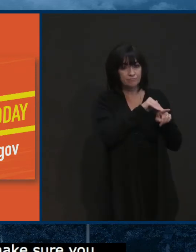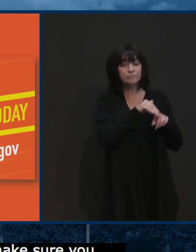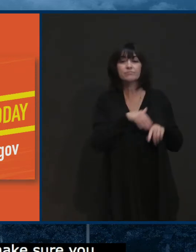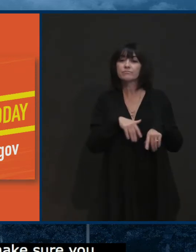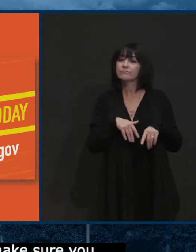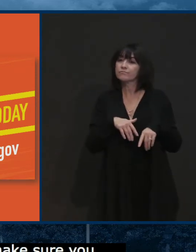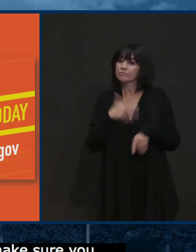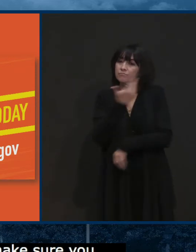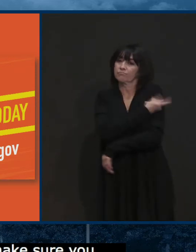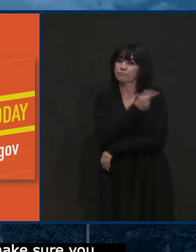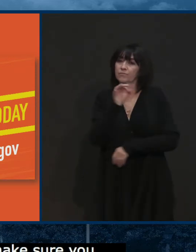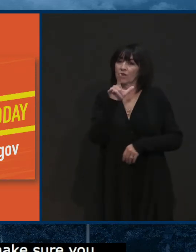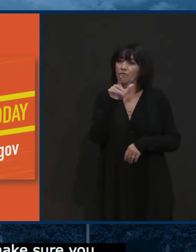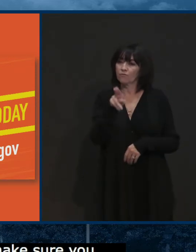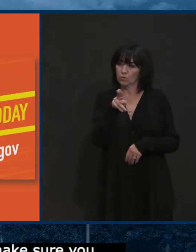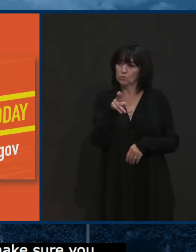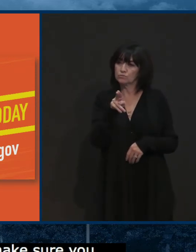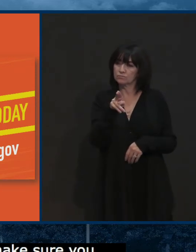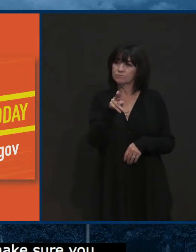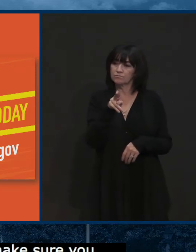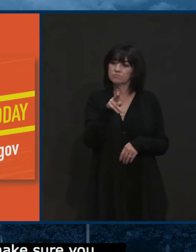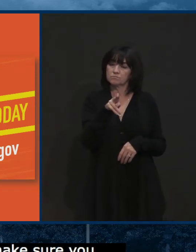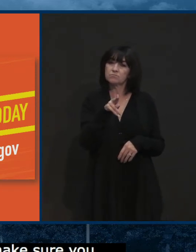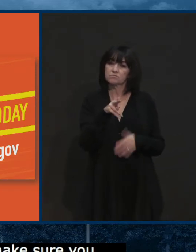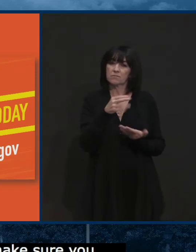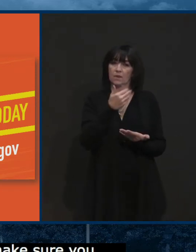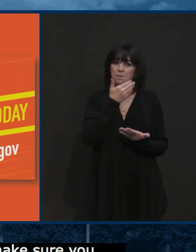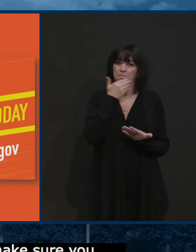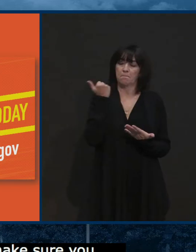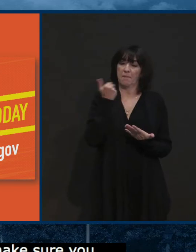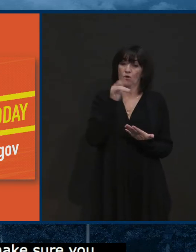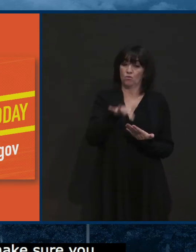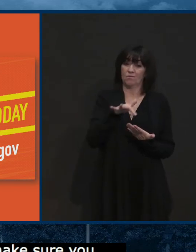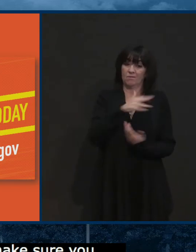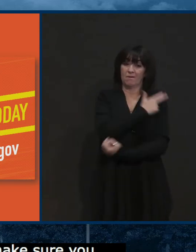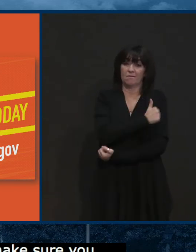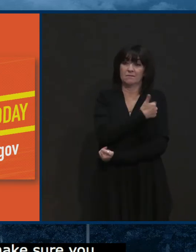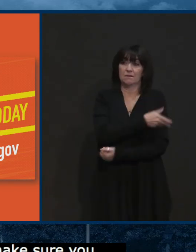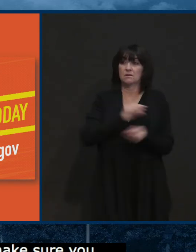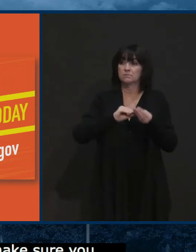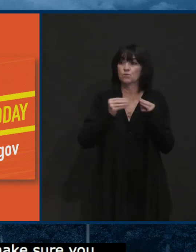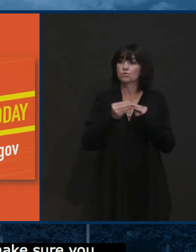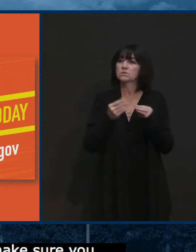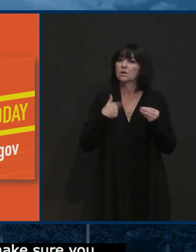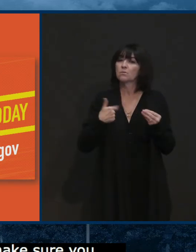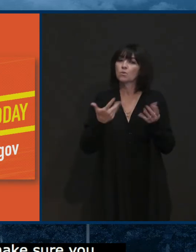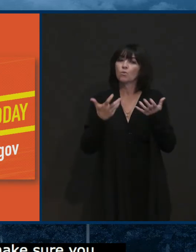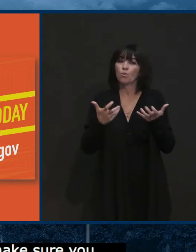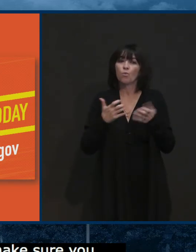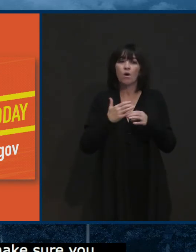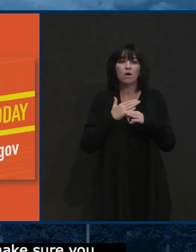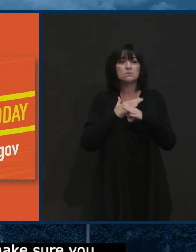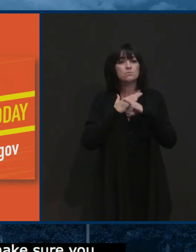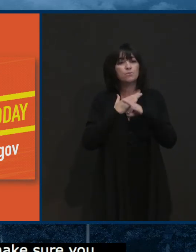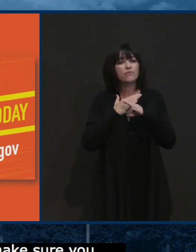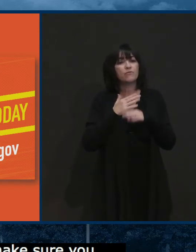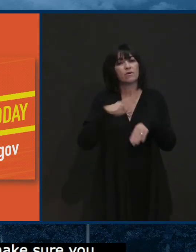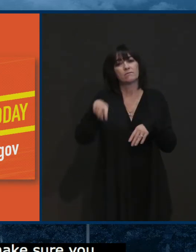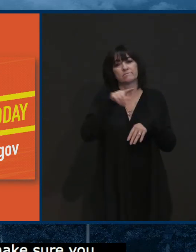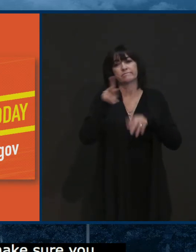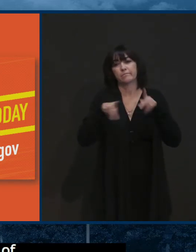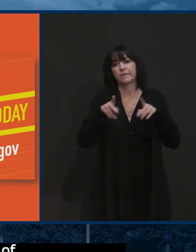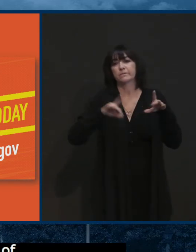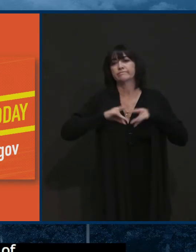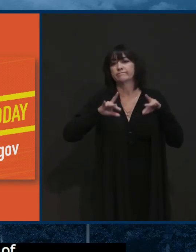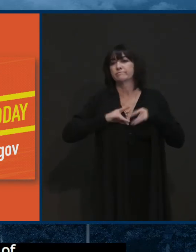with respect to the hospitalization number that we talked about earlier. So far, the feedback we've